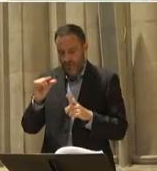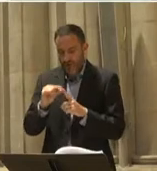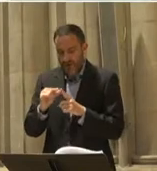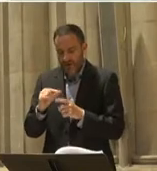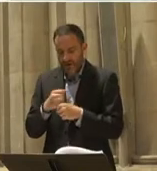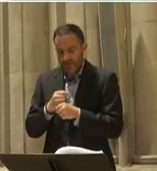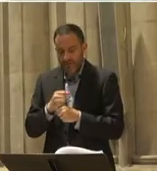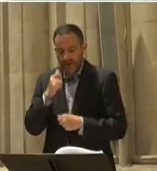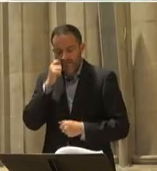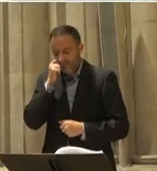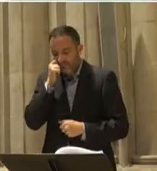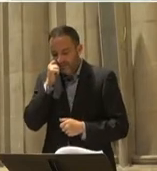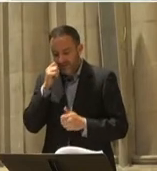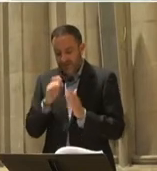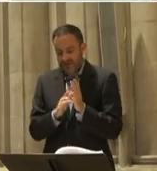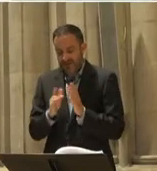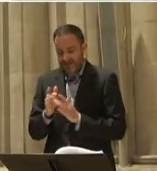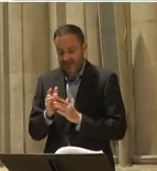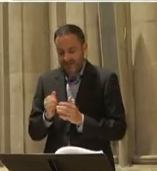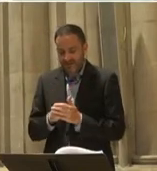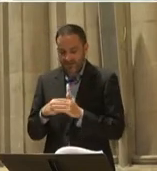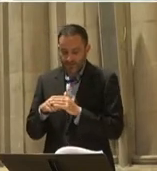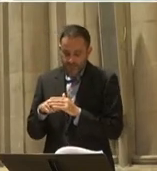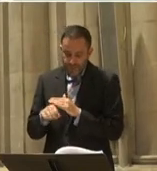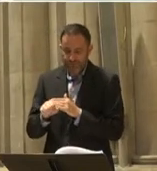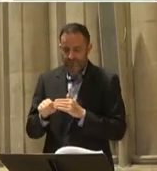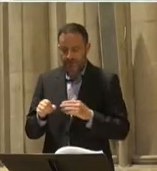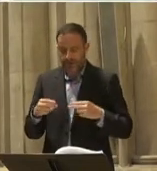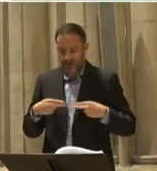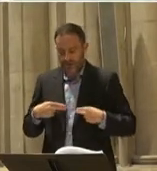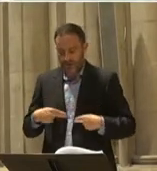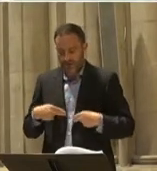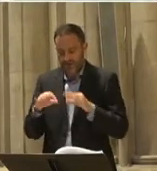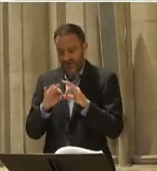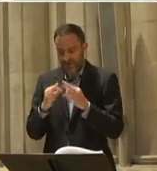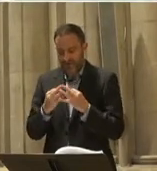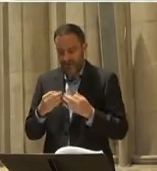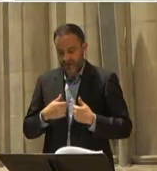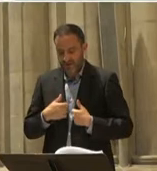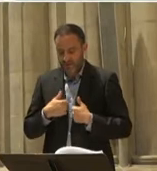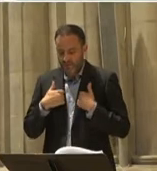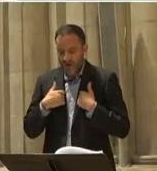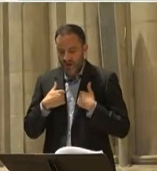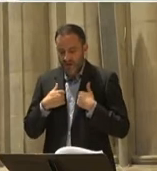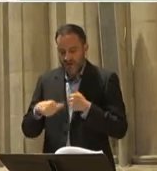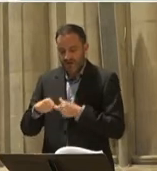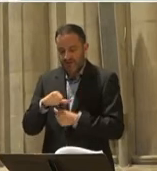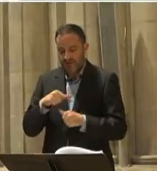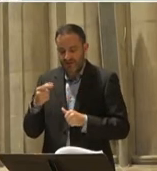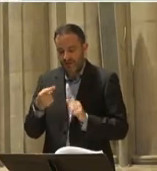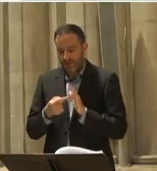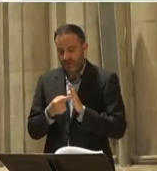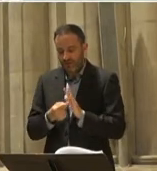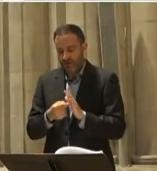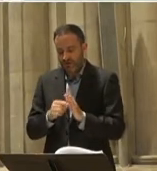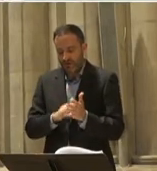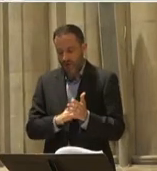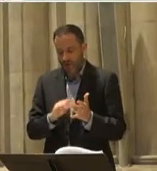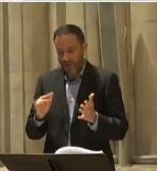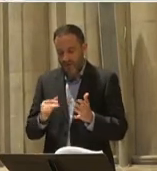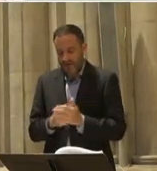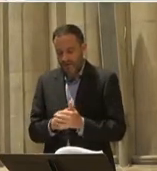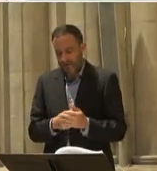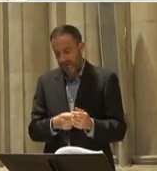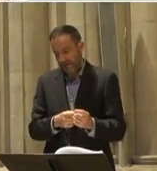eternal word made mortal flesh in Jesus. Born into the human family and dwelling among us, he revealed your